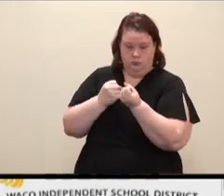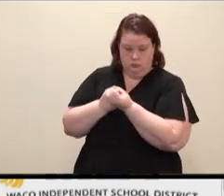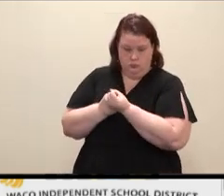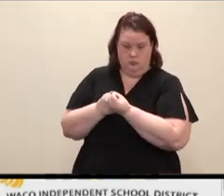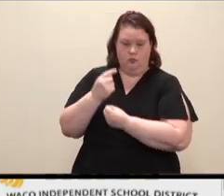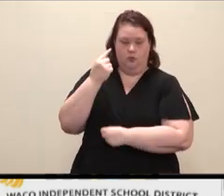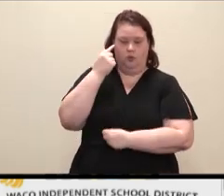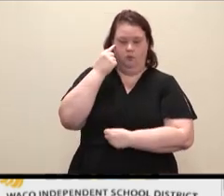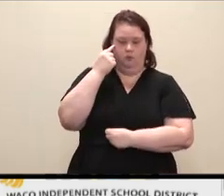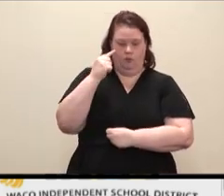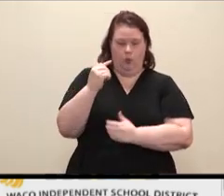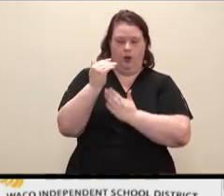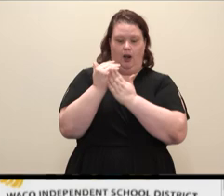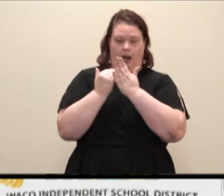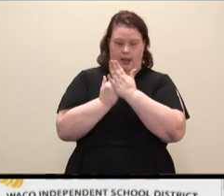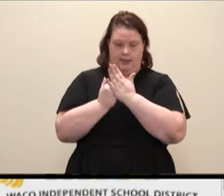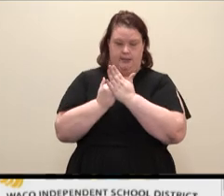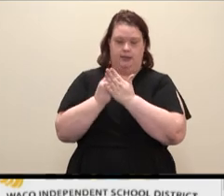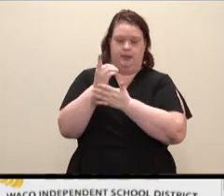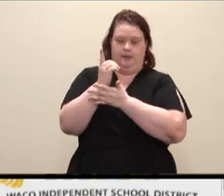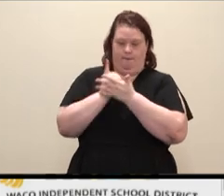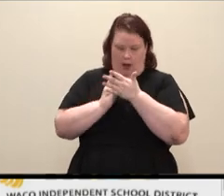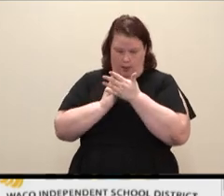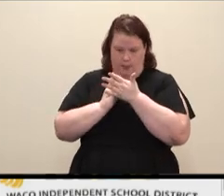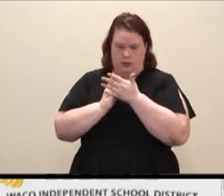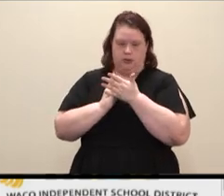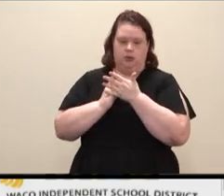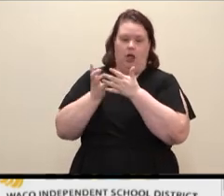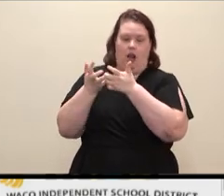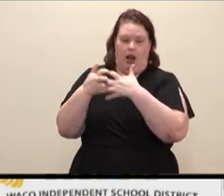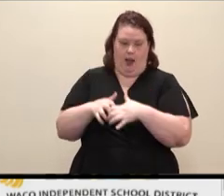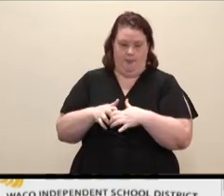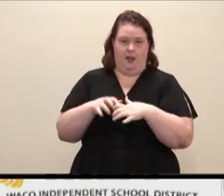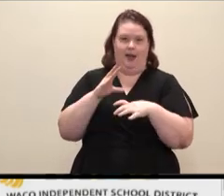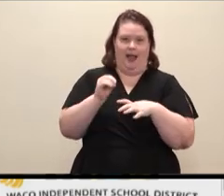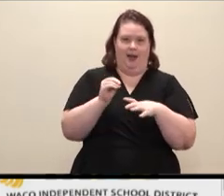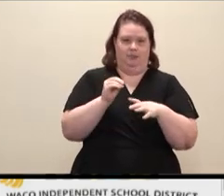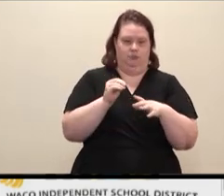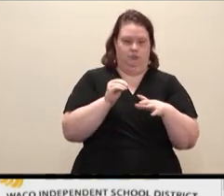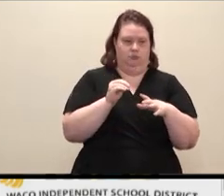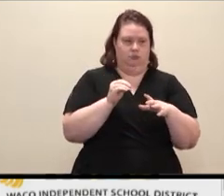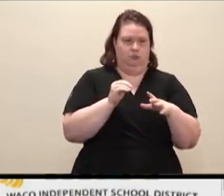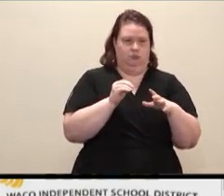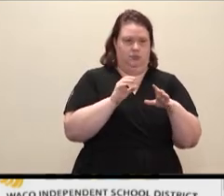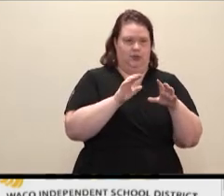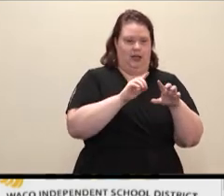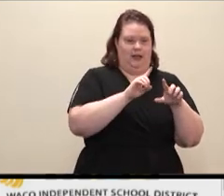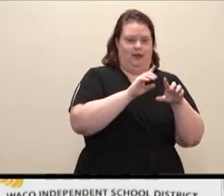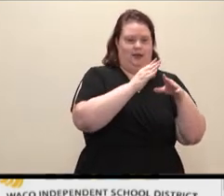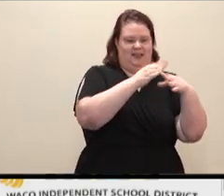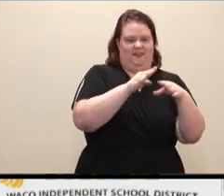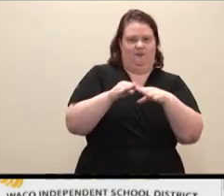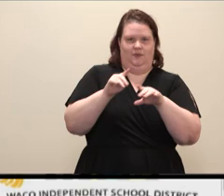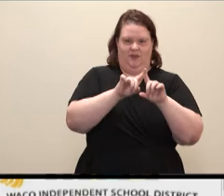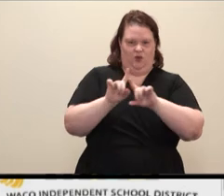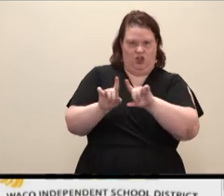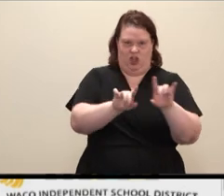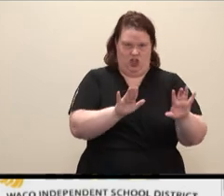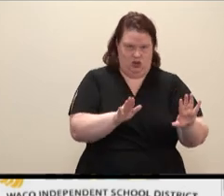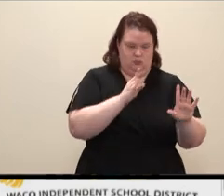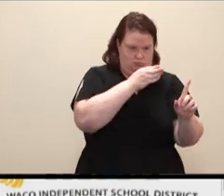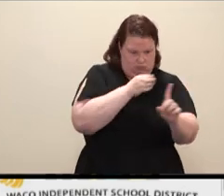and differentiation. We started that this year. Of course, all teachers, every teacher in the district actually had training around